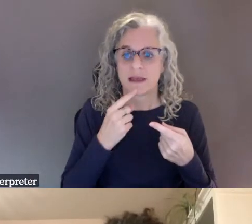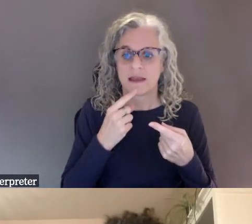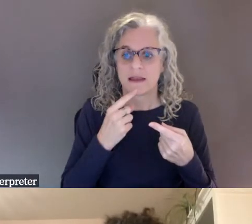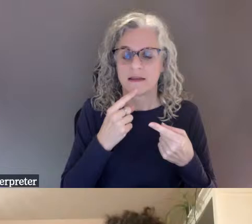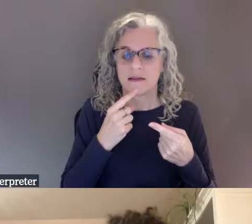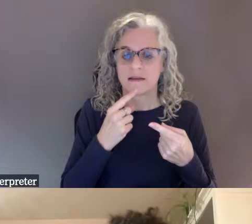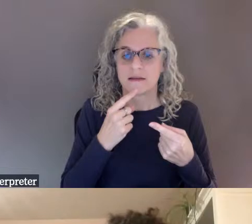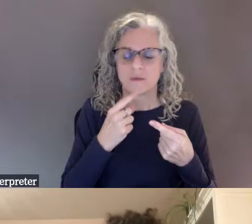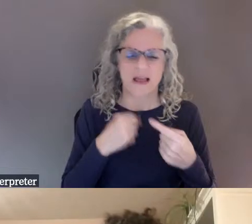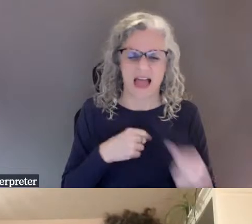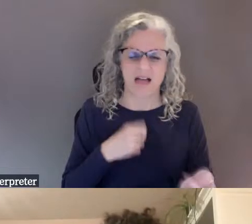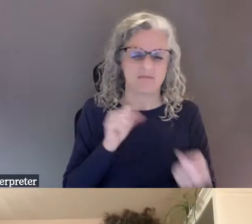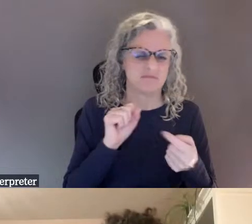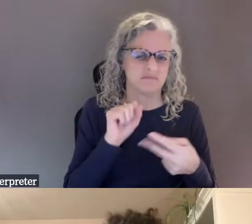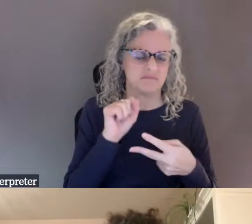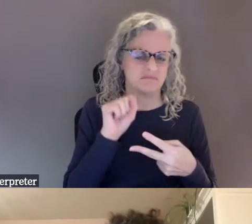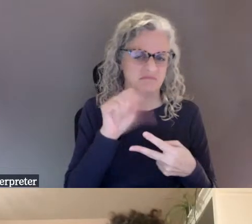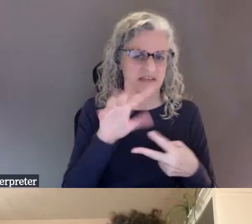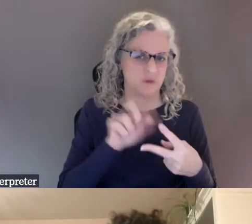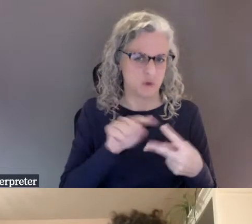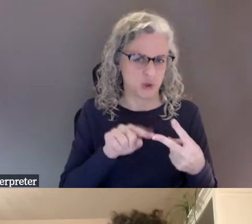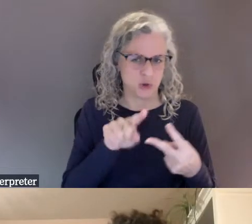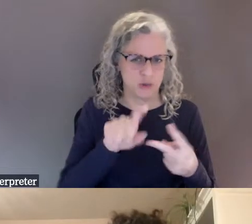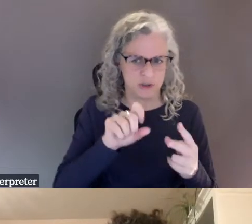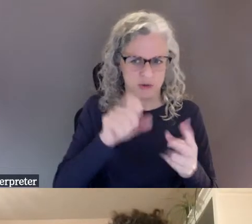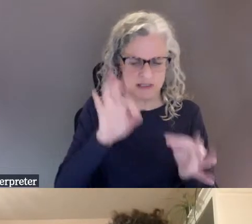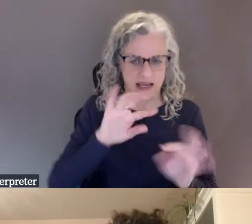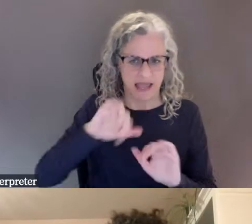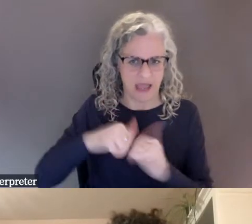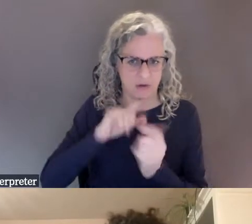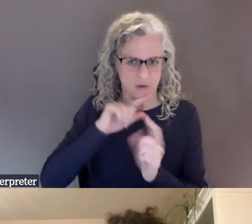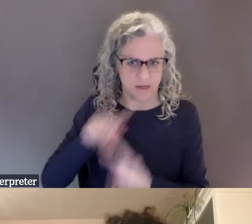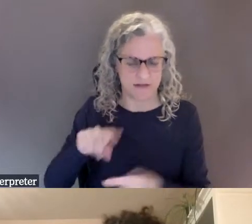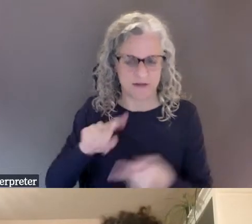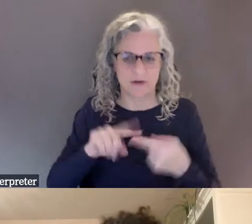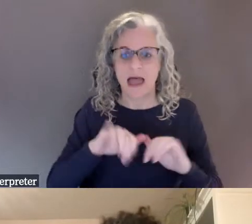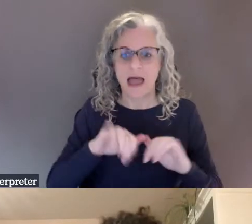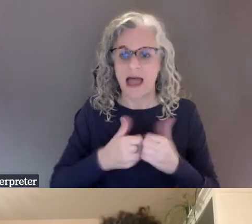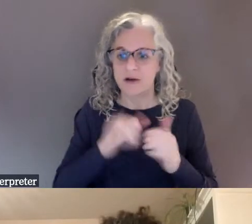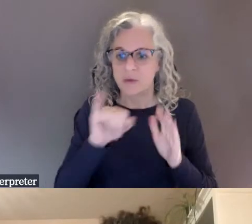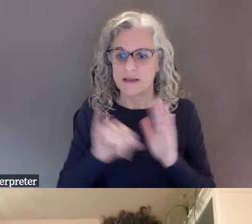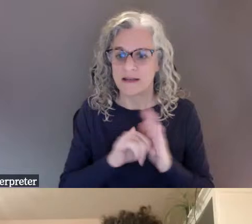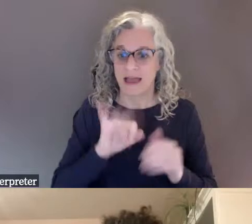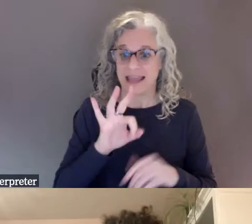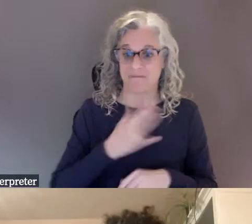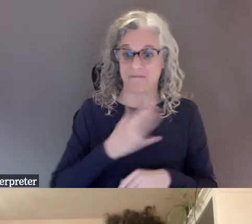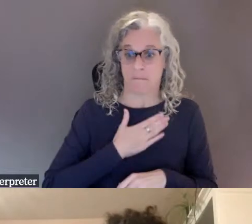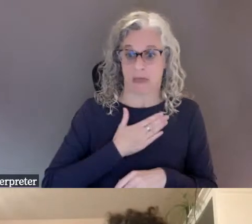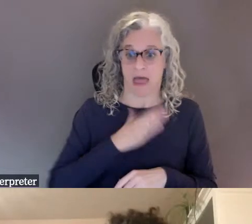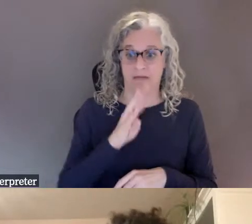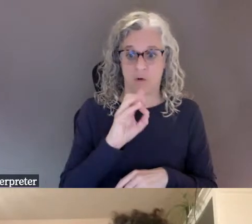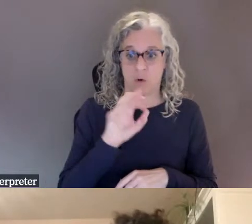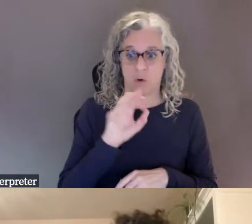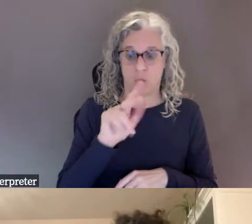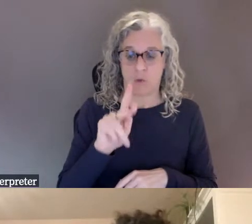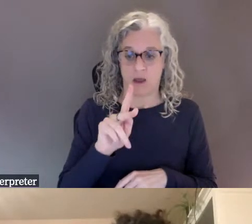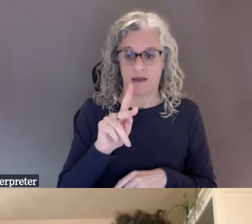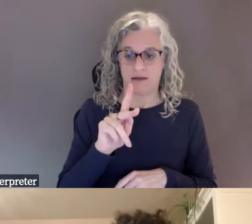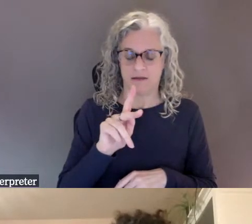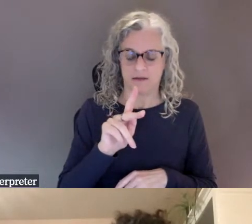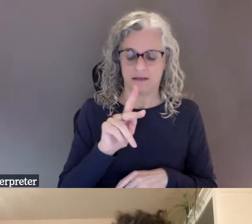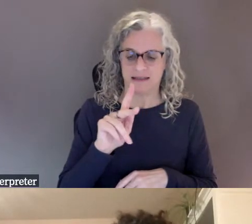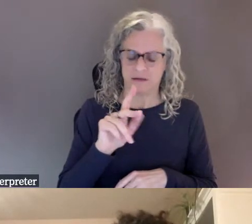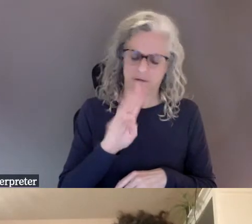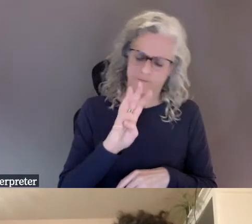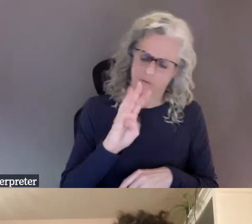like two and then you all can decide how to answer them. But one is, how do I identify if my 401k is invested in Israel bonds, and what steps